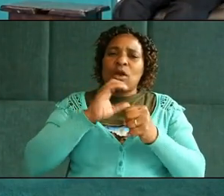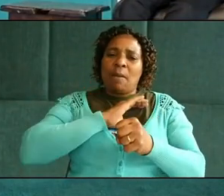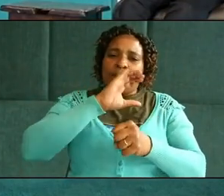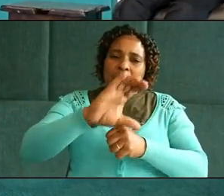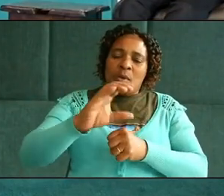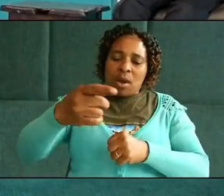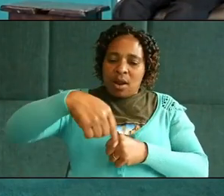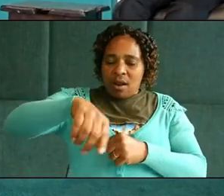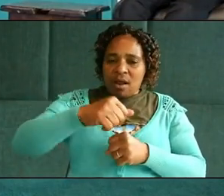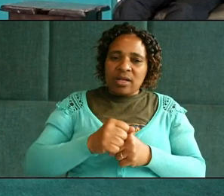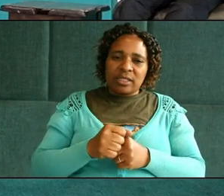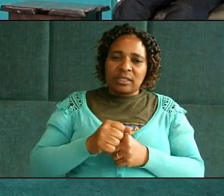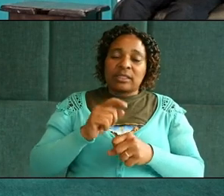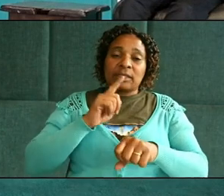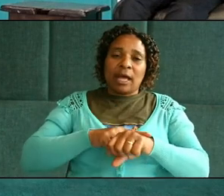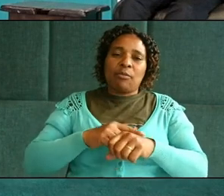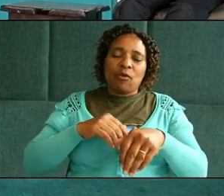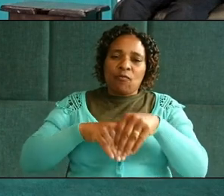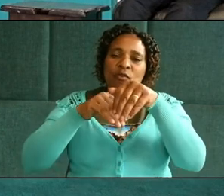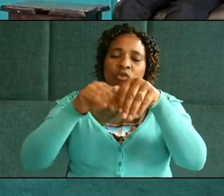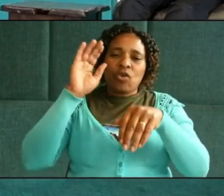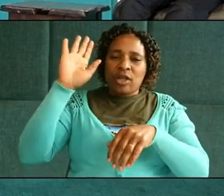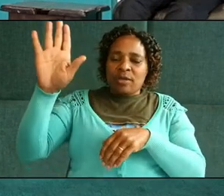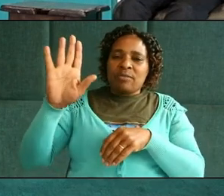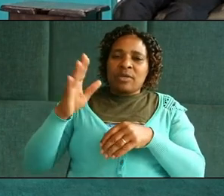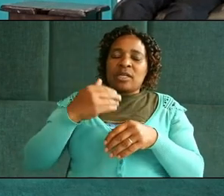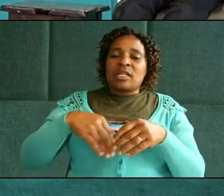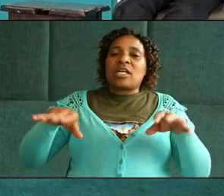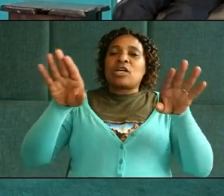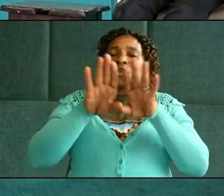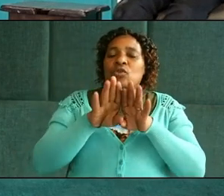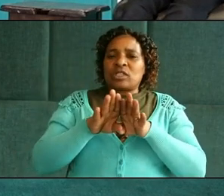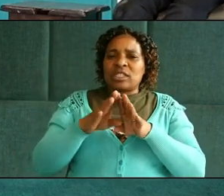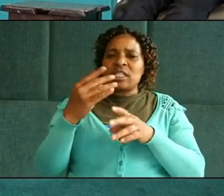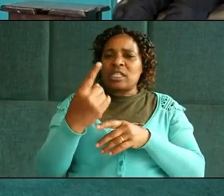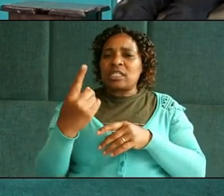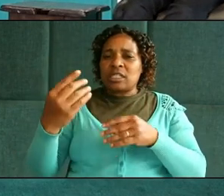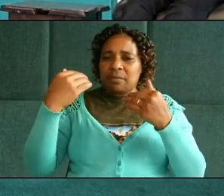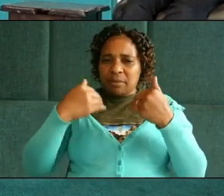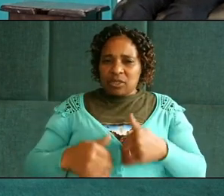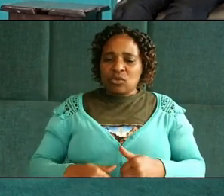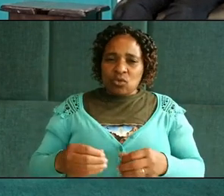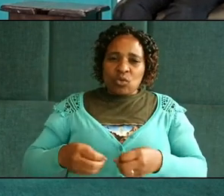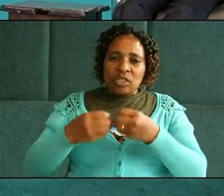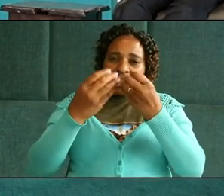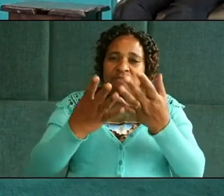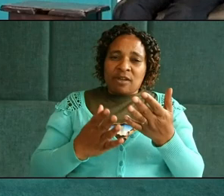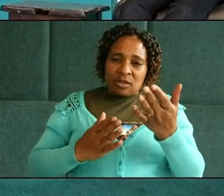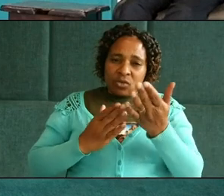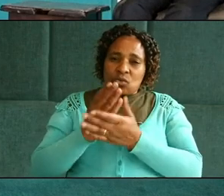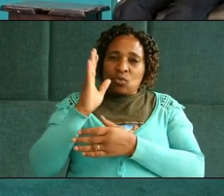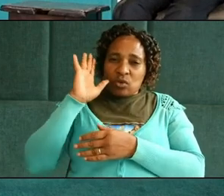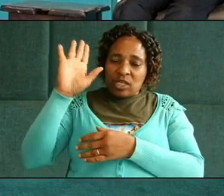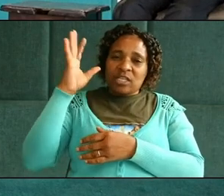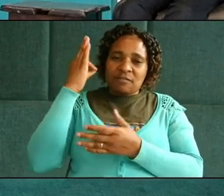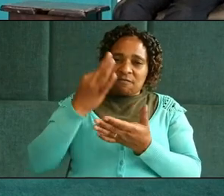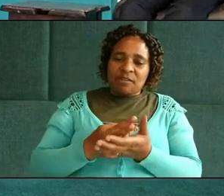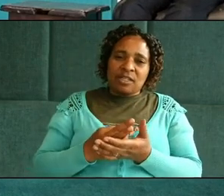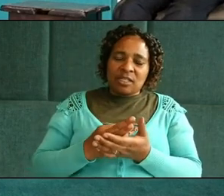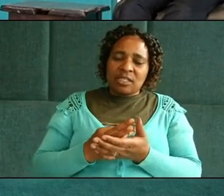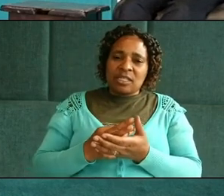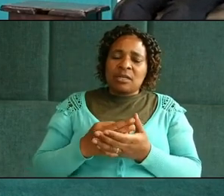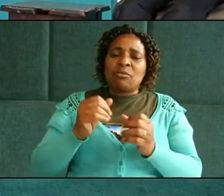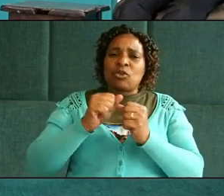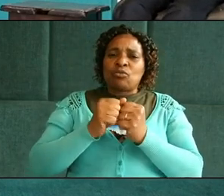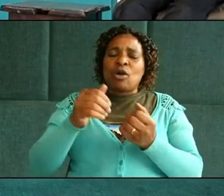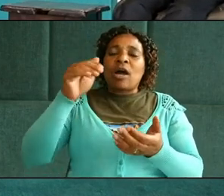us when we follow Him. And in closing, it says like every person was given according to his faith. It draws